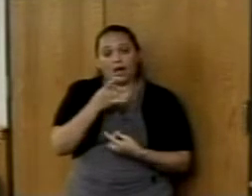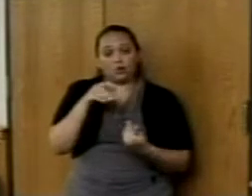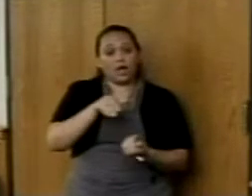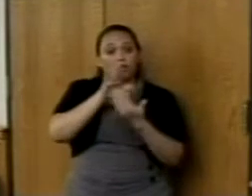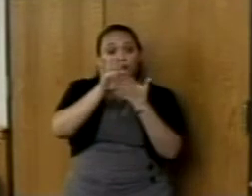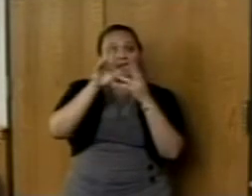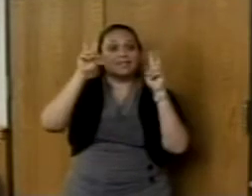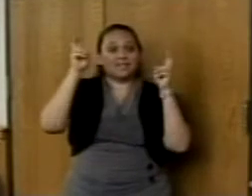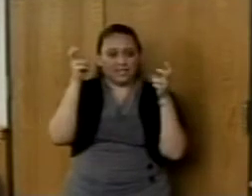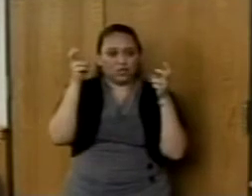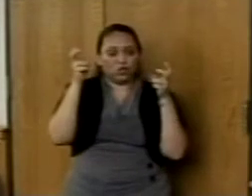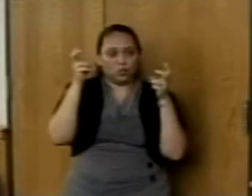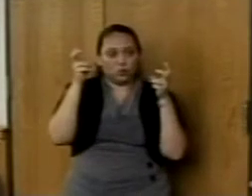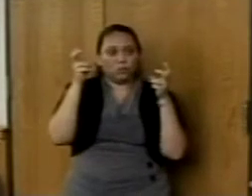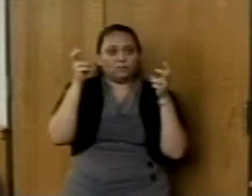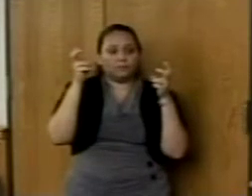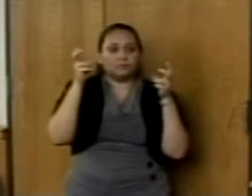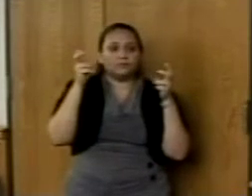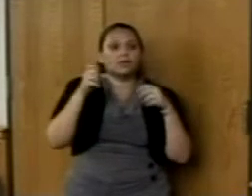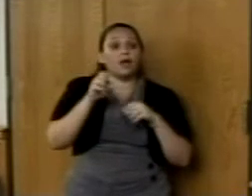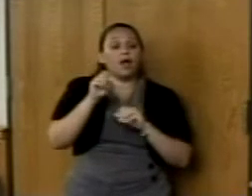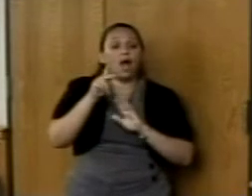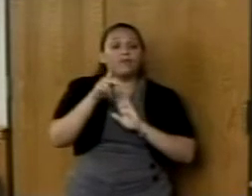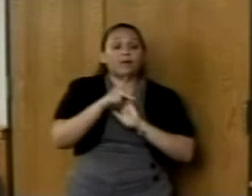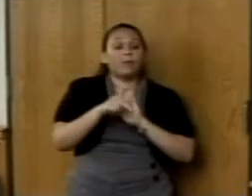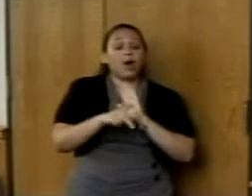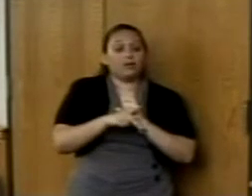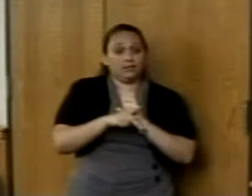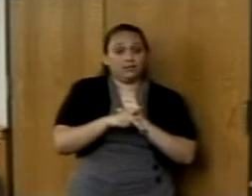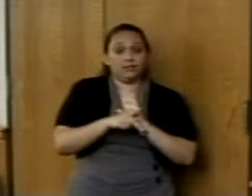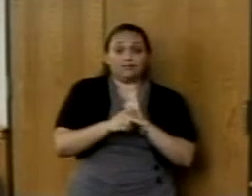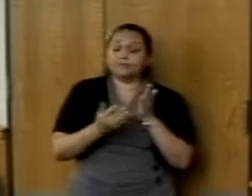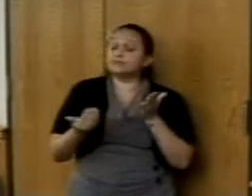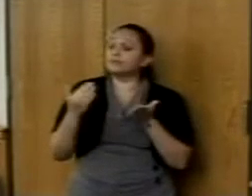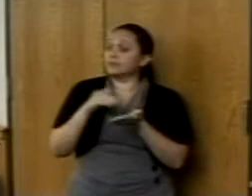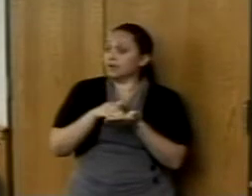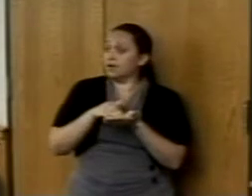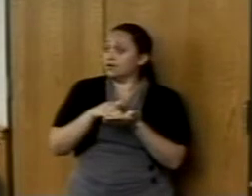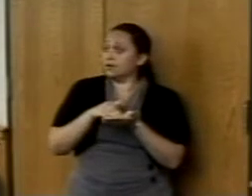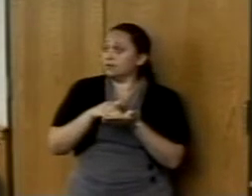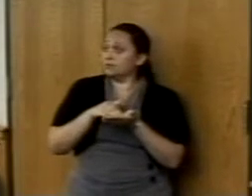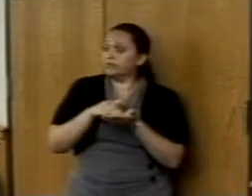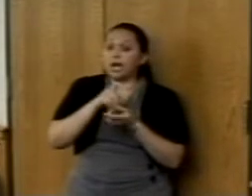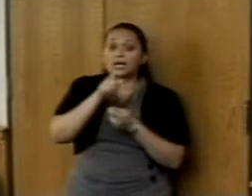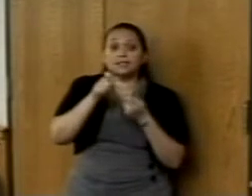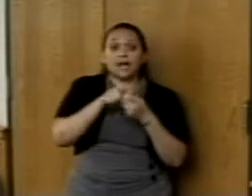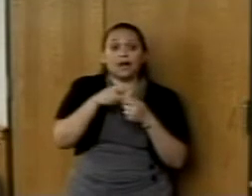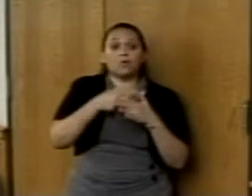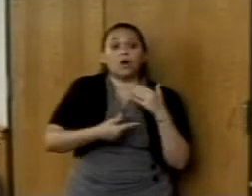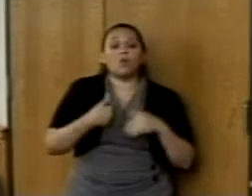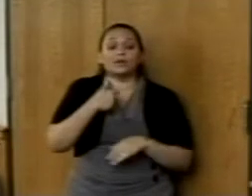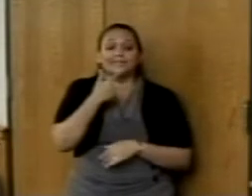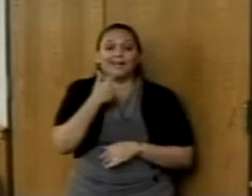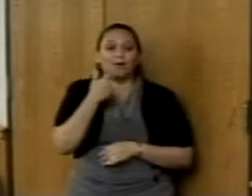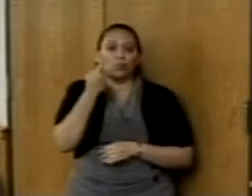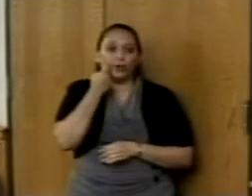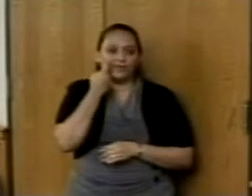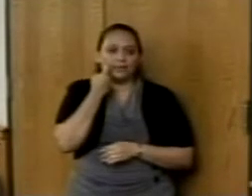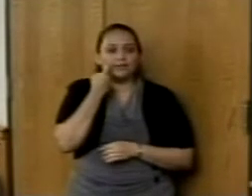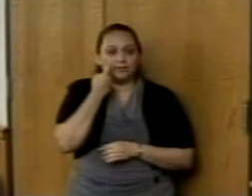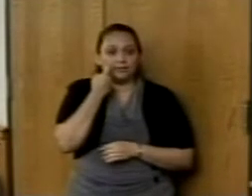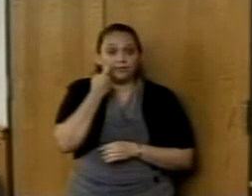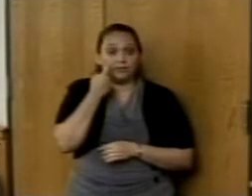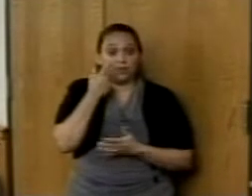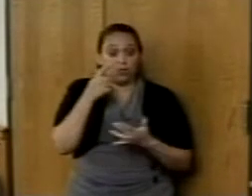the issue of the policy. Again, exactly what I was saying previously was